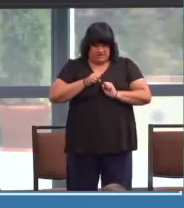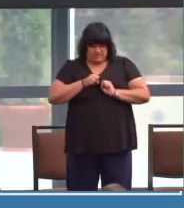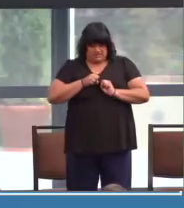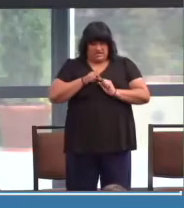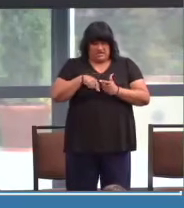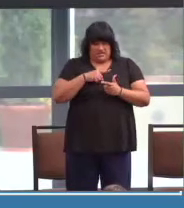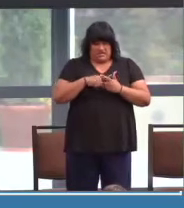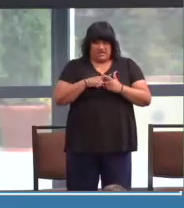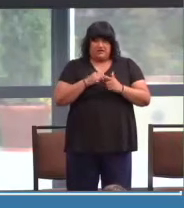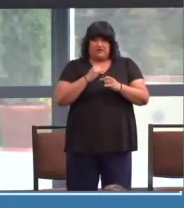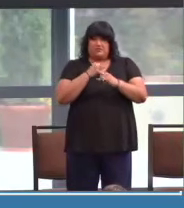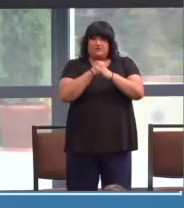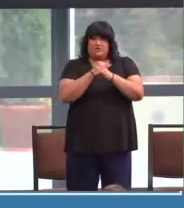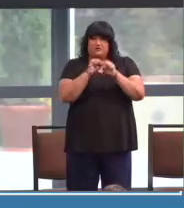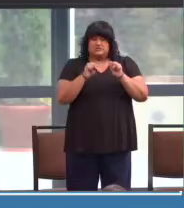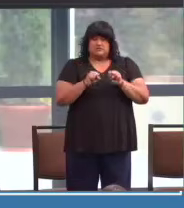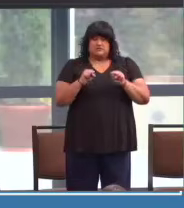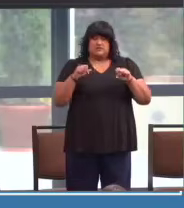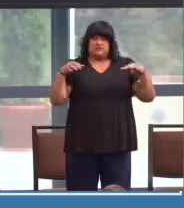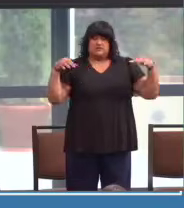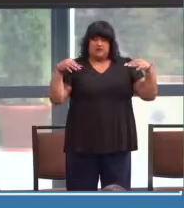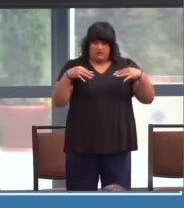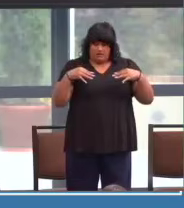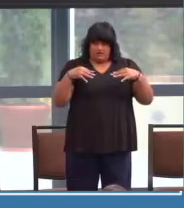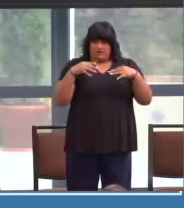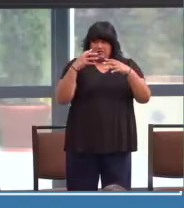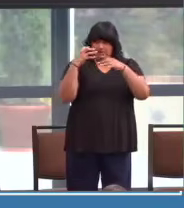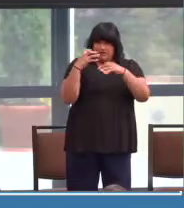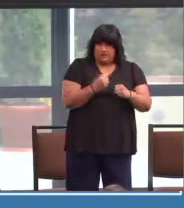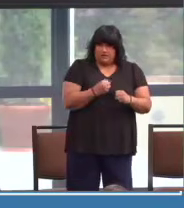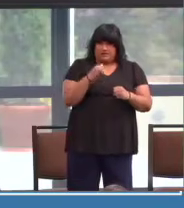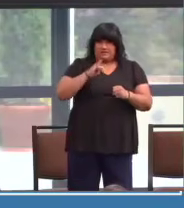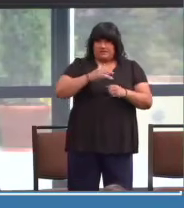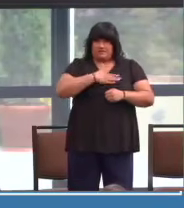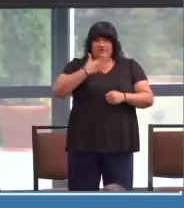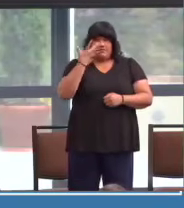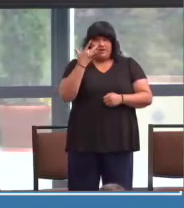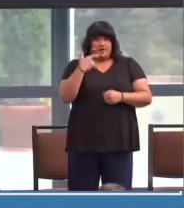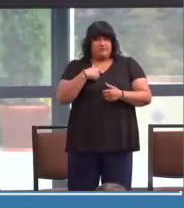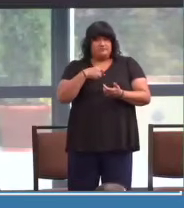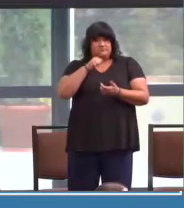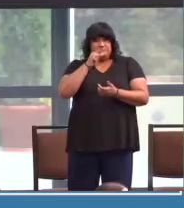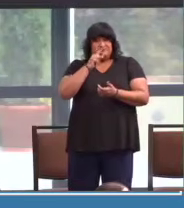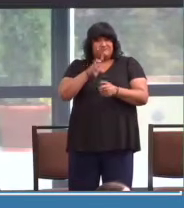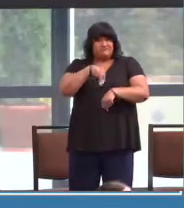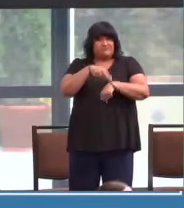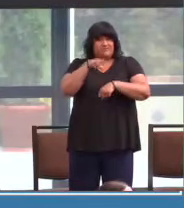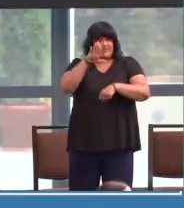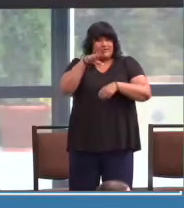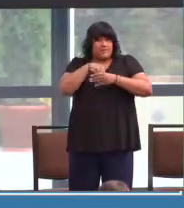system gets very attracted to that area because it's a foreign substance. So that's how it gets triggered. Good question.